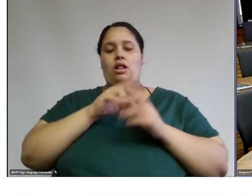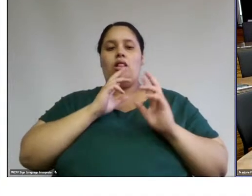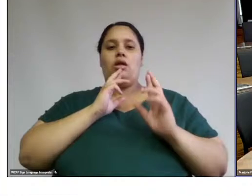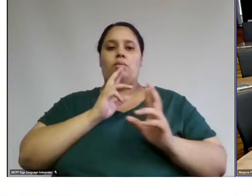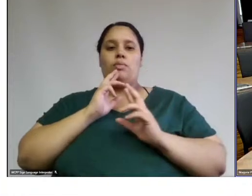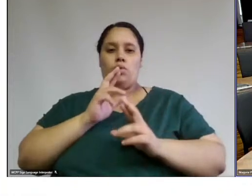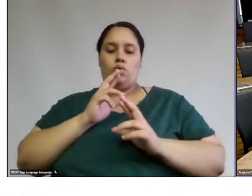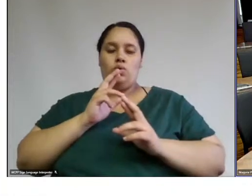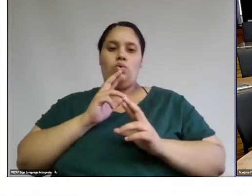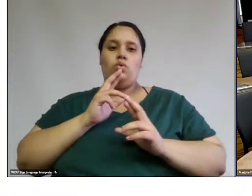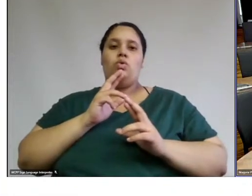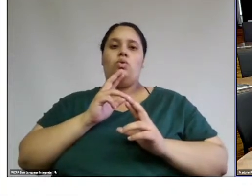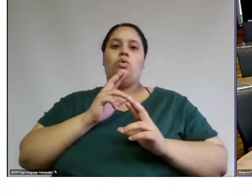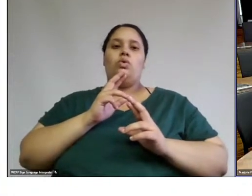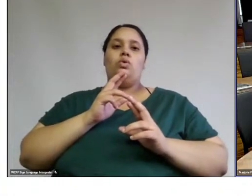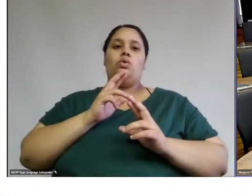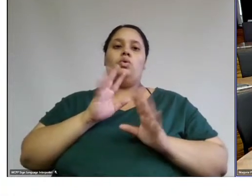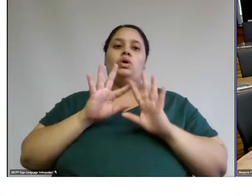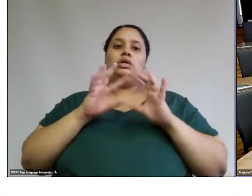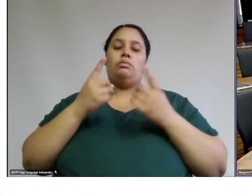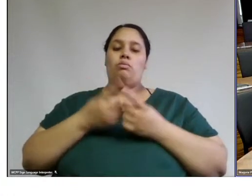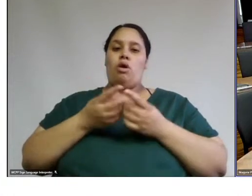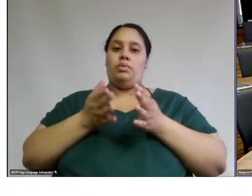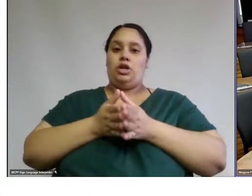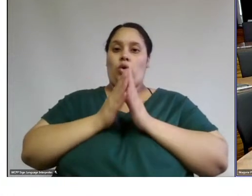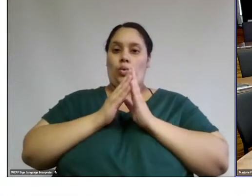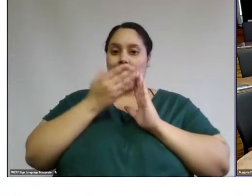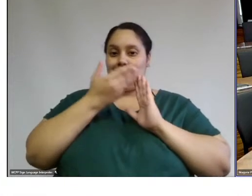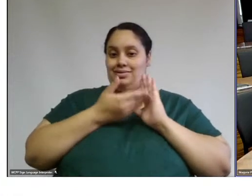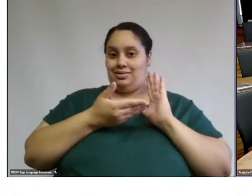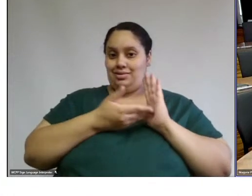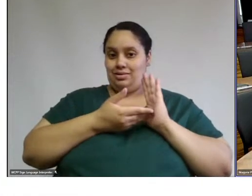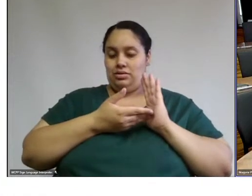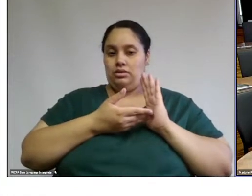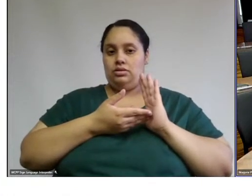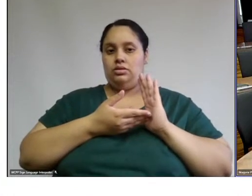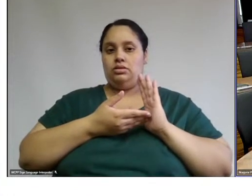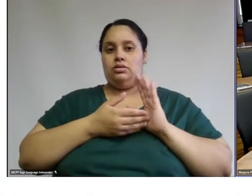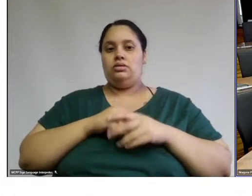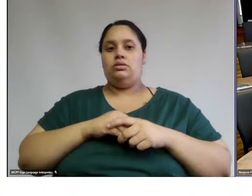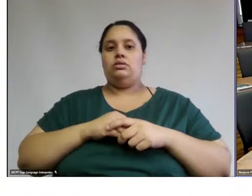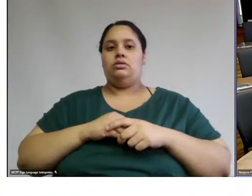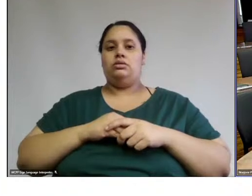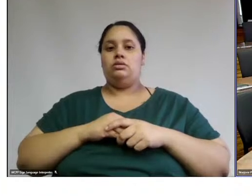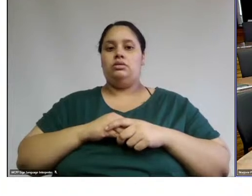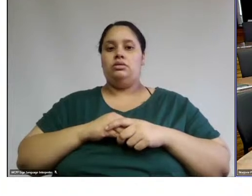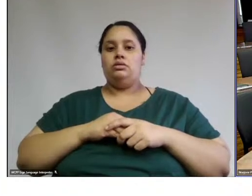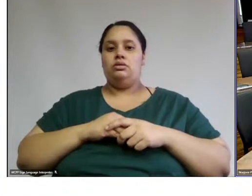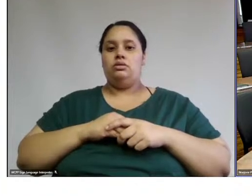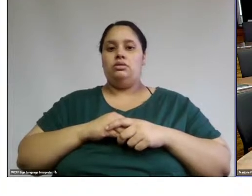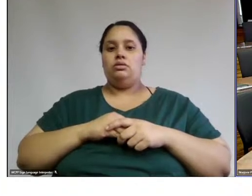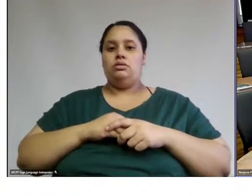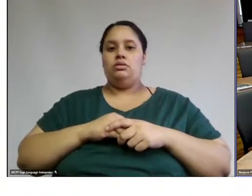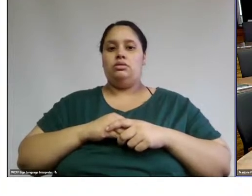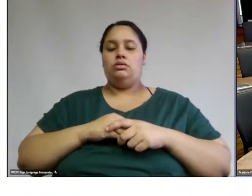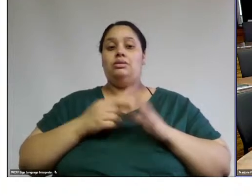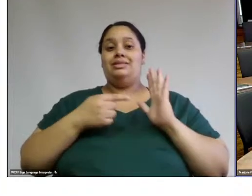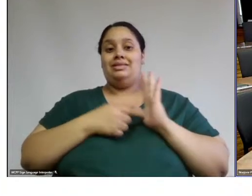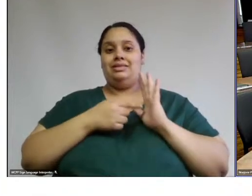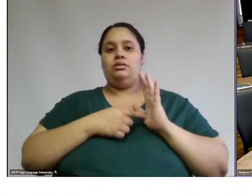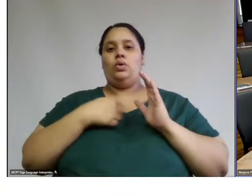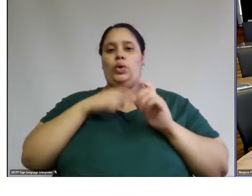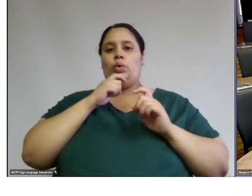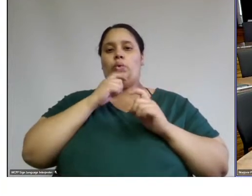that the department has asked internal audit to to inspect, if we call it that, or